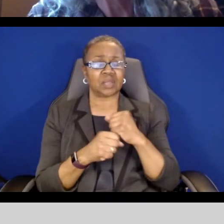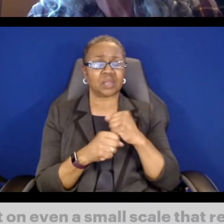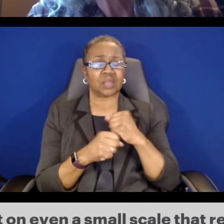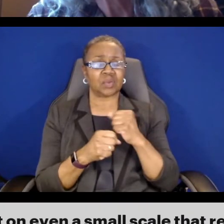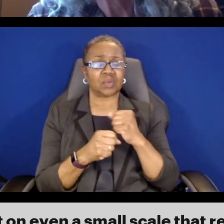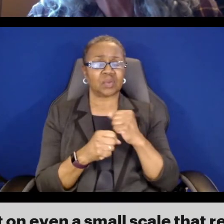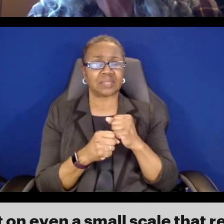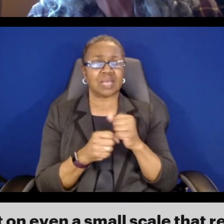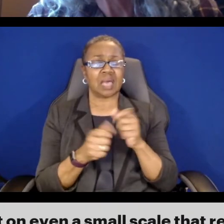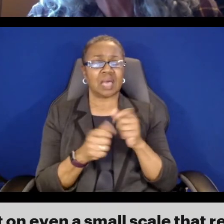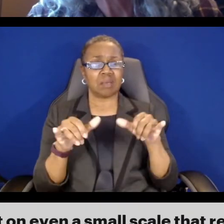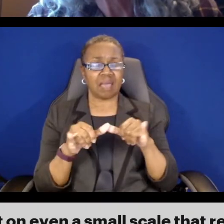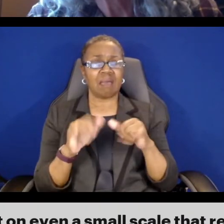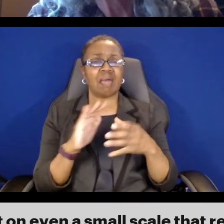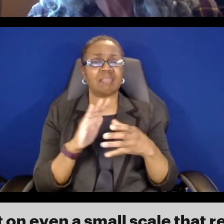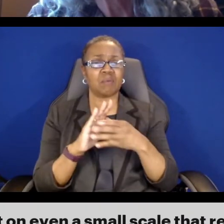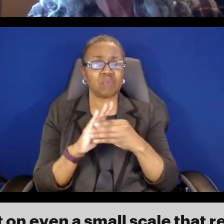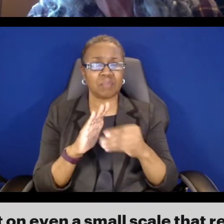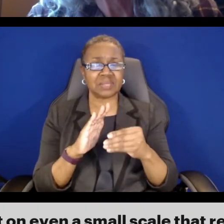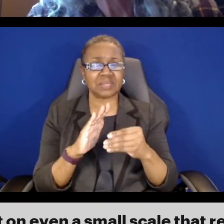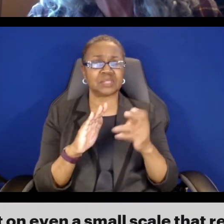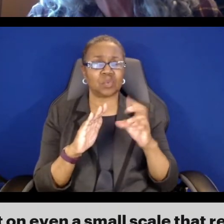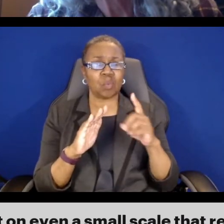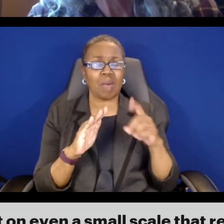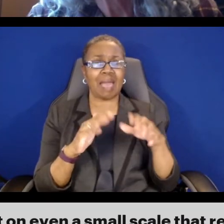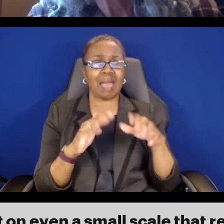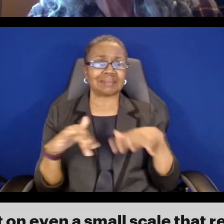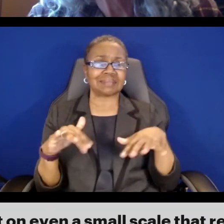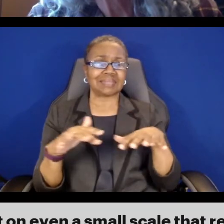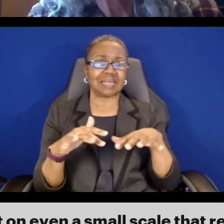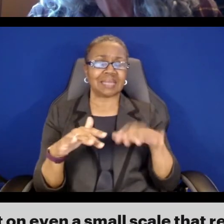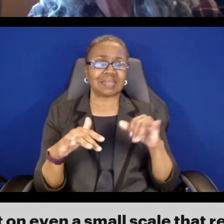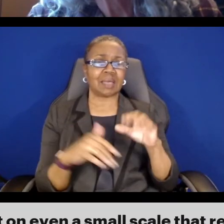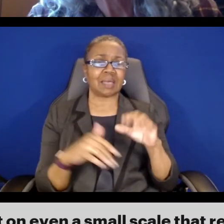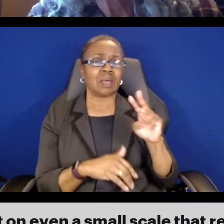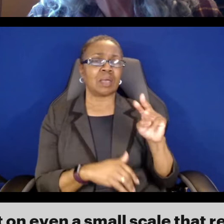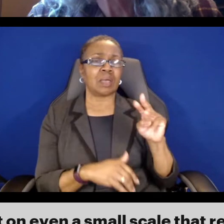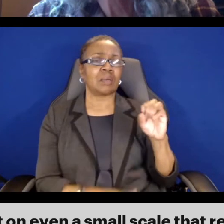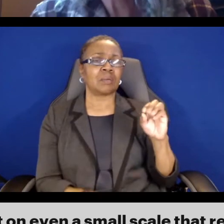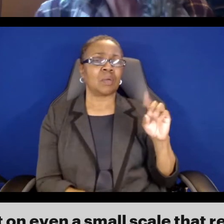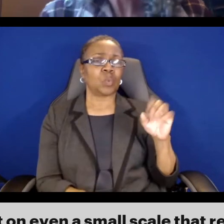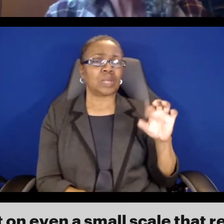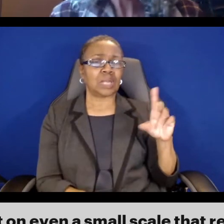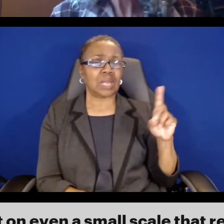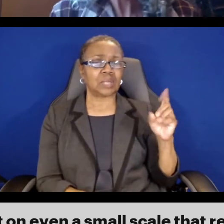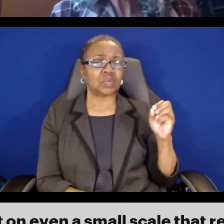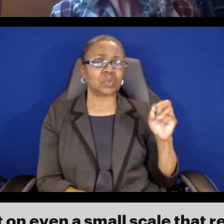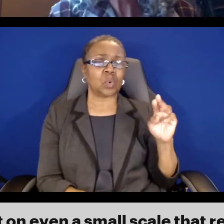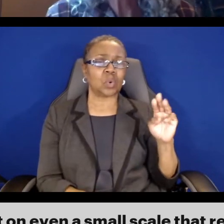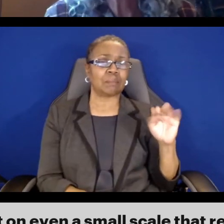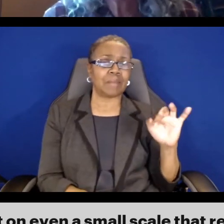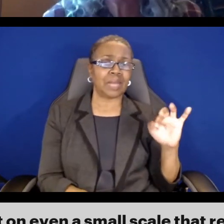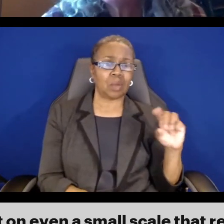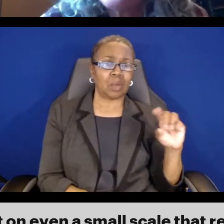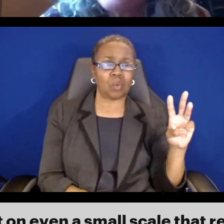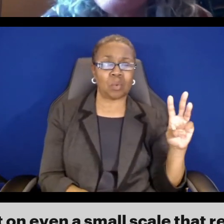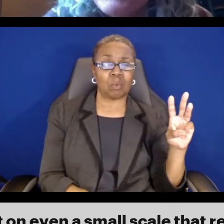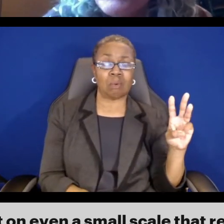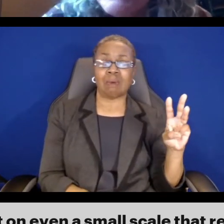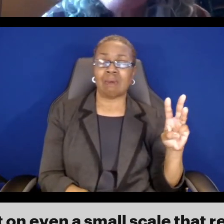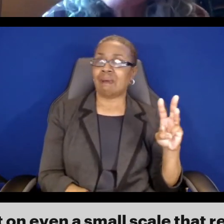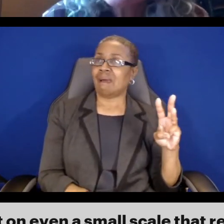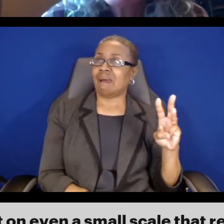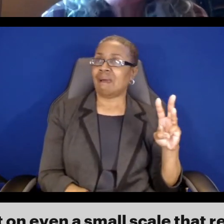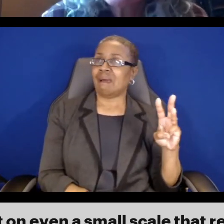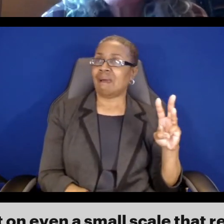that replicates wild settings such as a woodland or a meadow? Molly, you want to? That would be so fun.